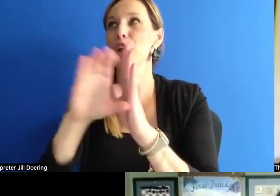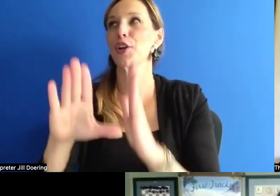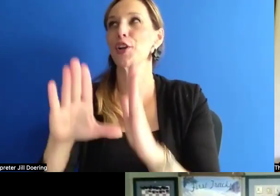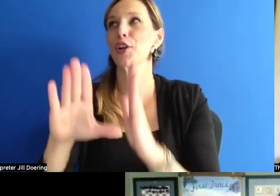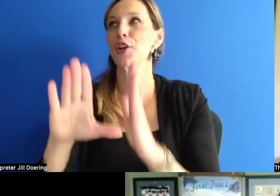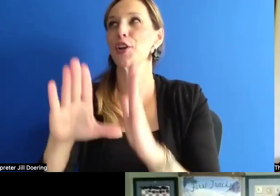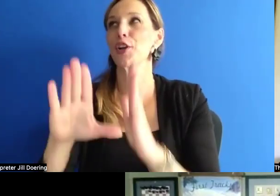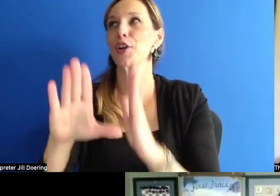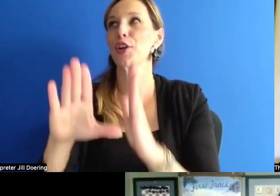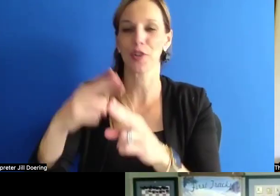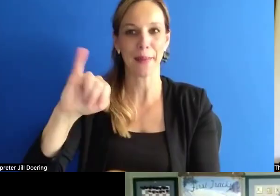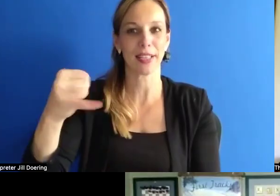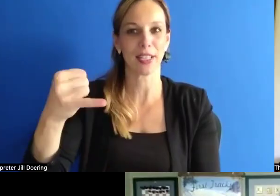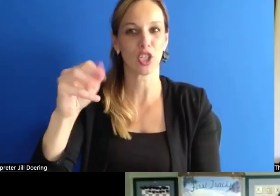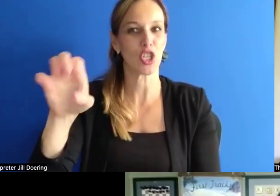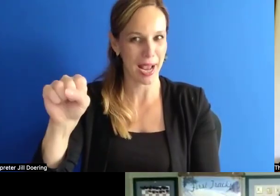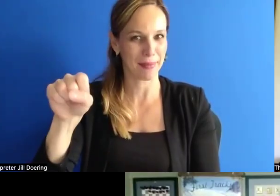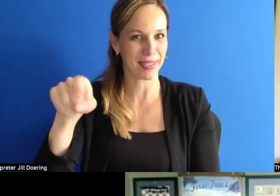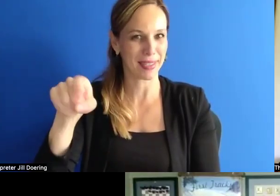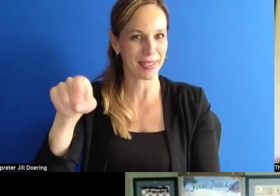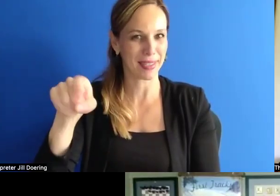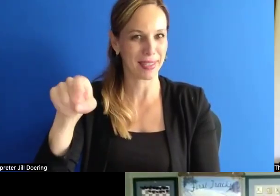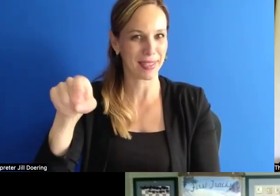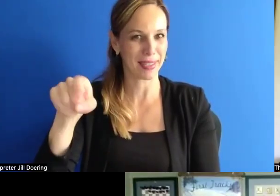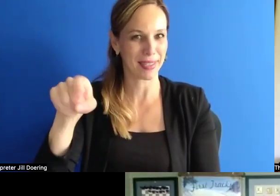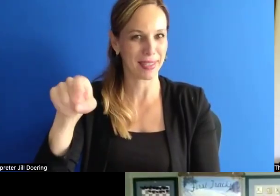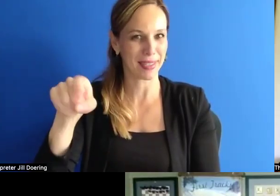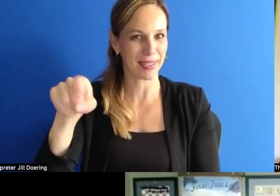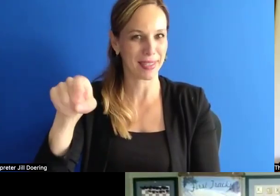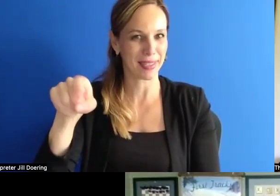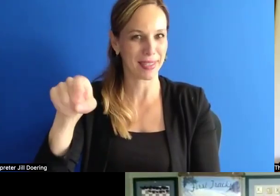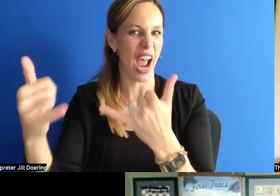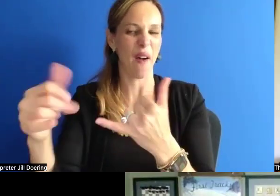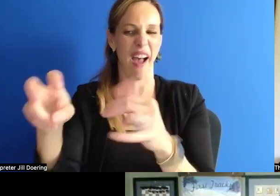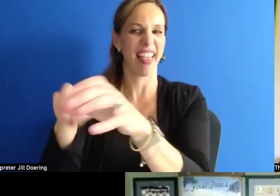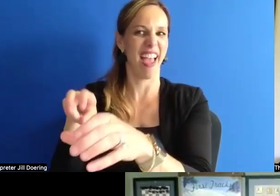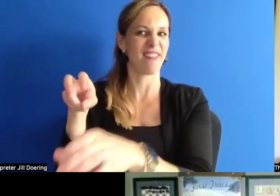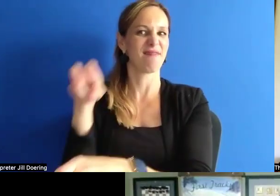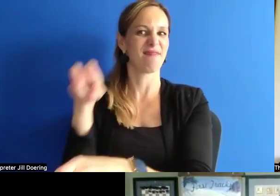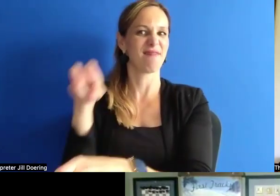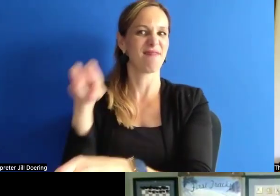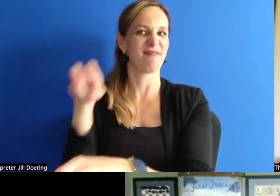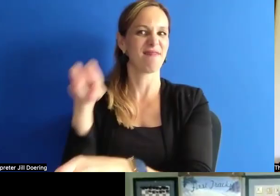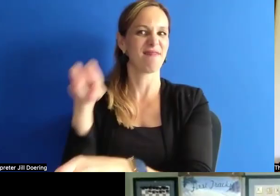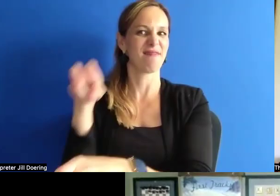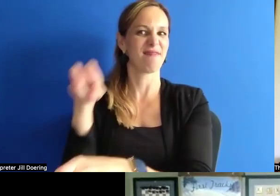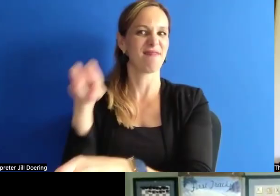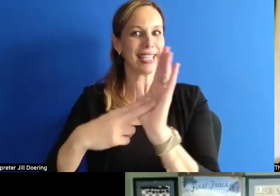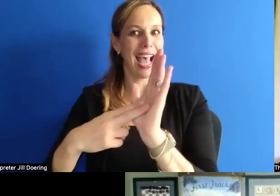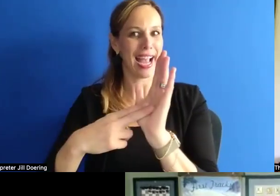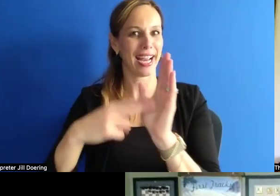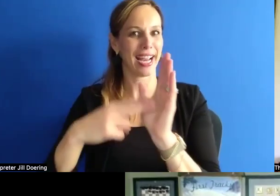is still working at the old place that I used to, and we're trying to get new accounts, sign new accounts,